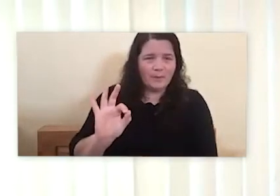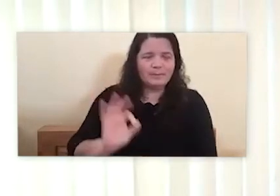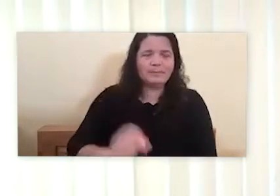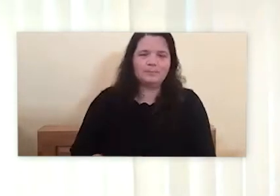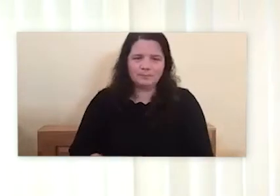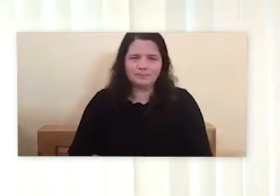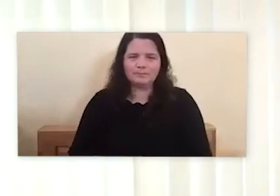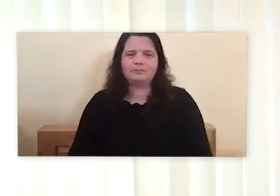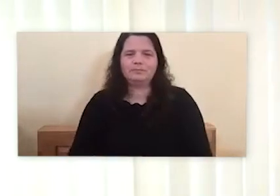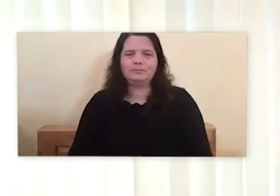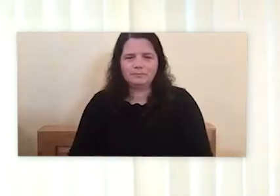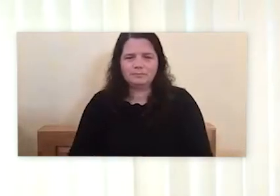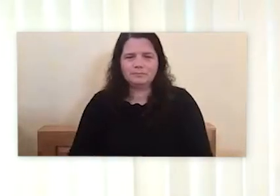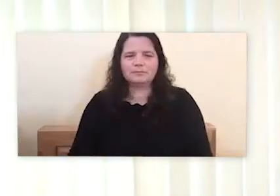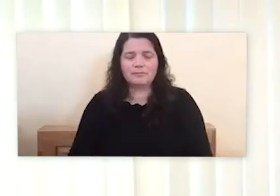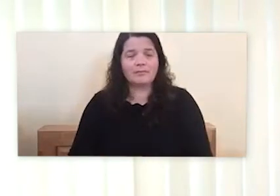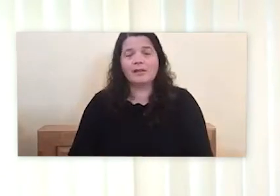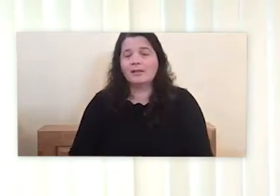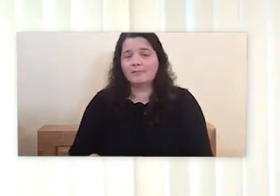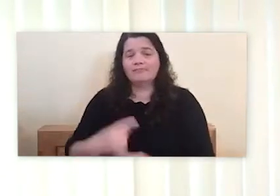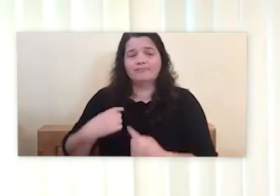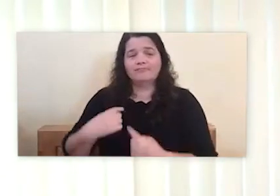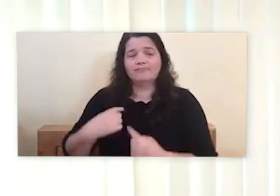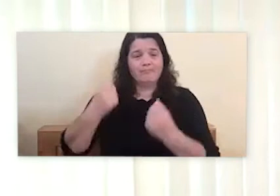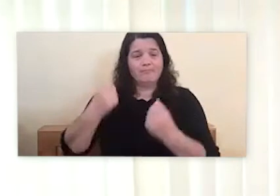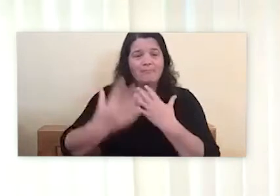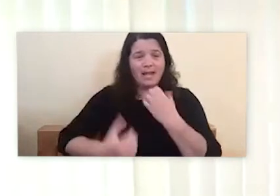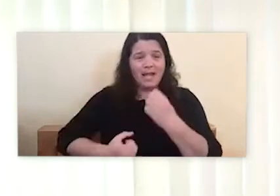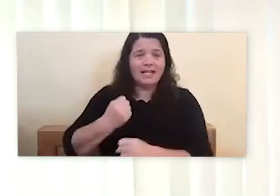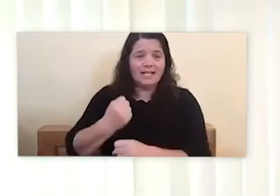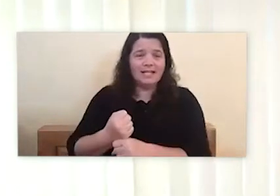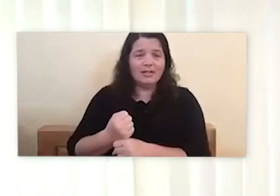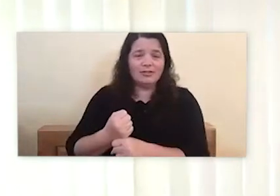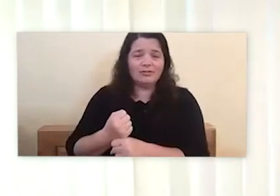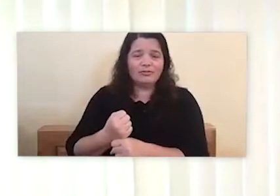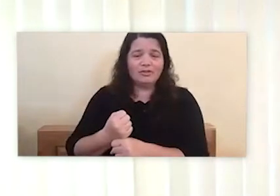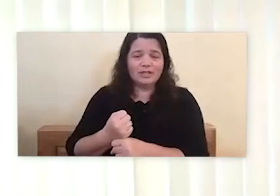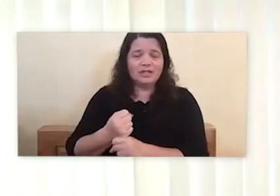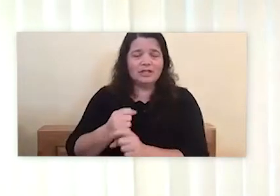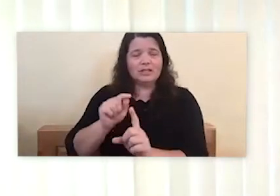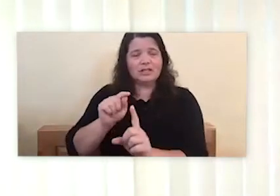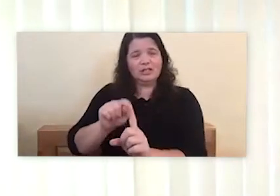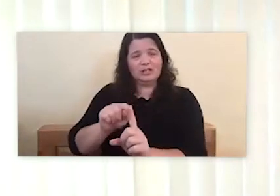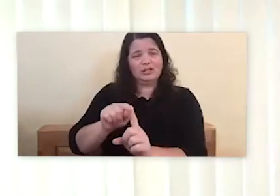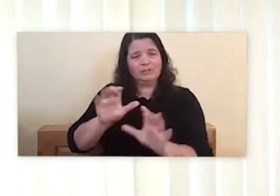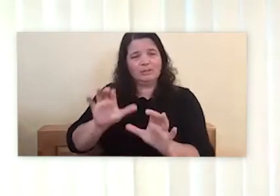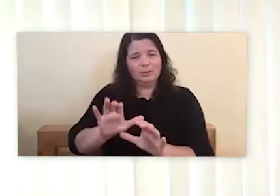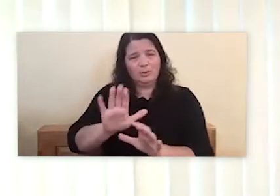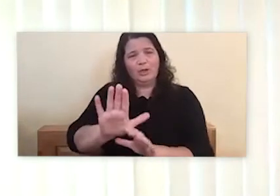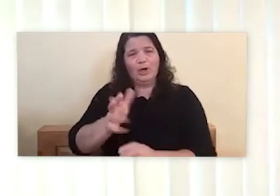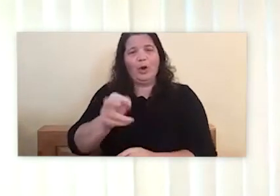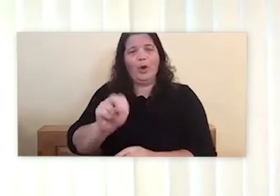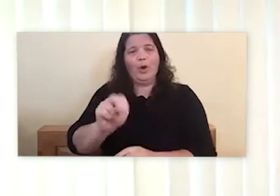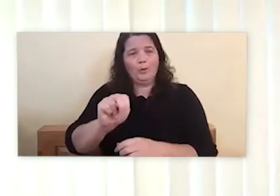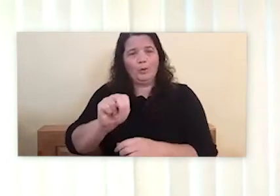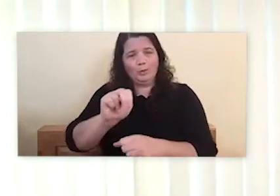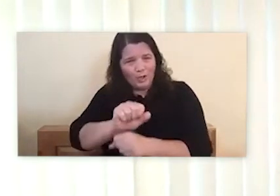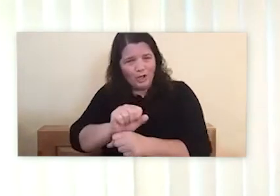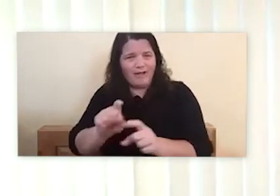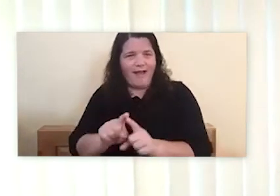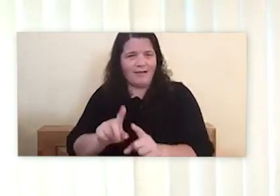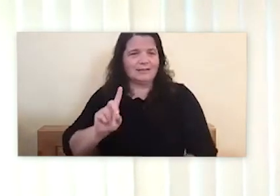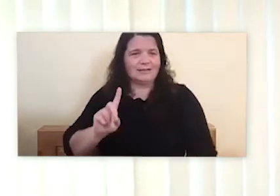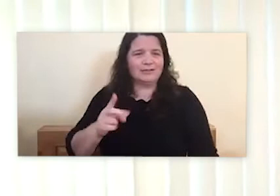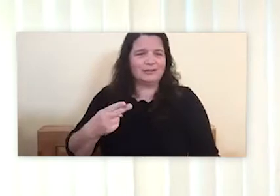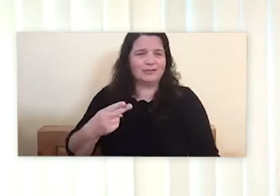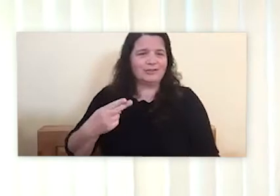and for many years has been doing her own work as a Dharma practitioner,